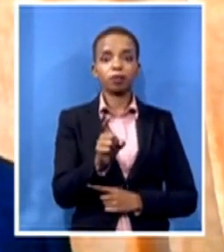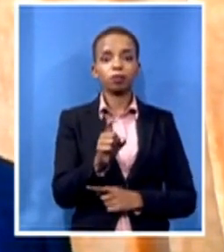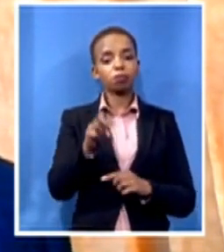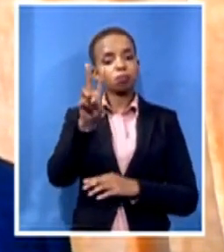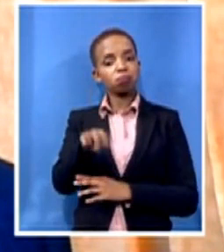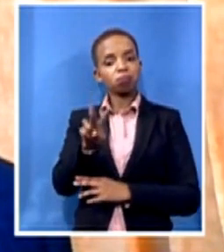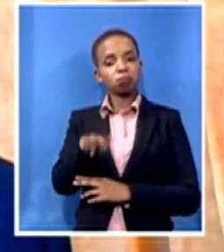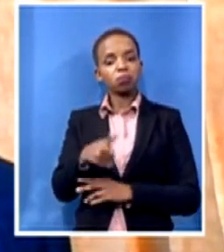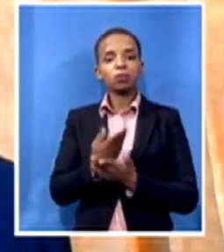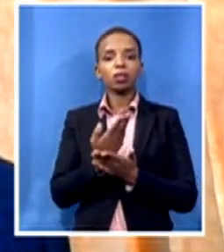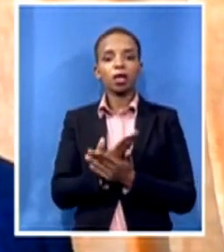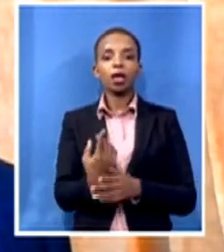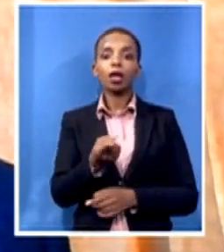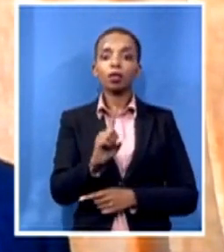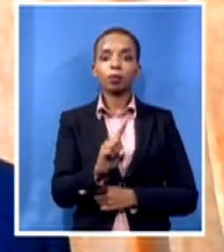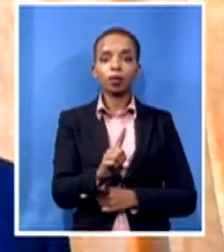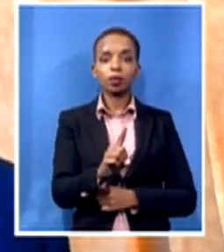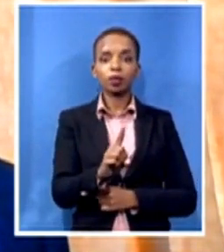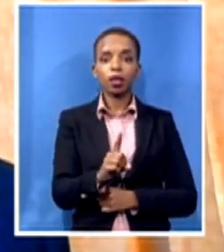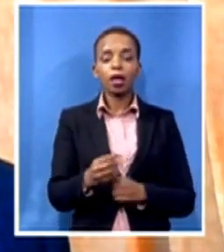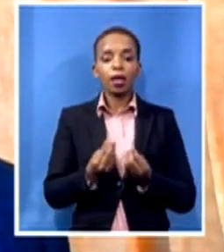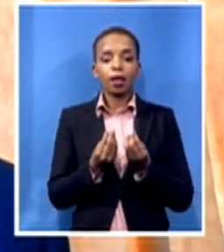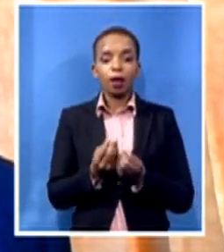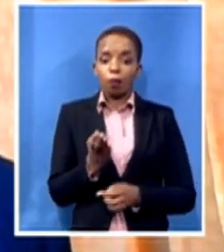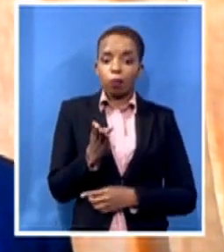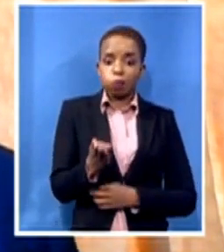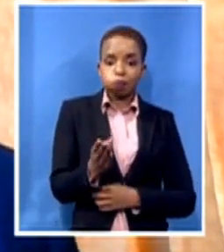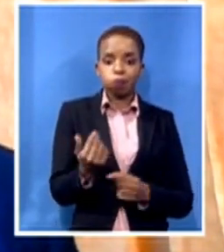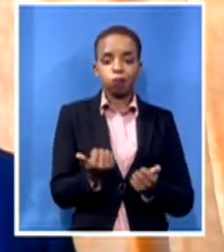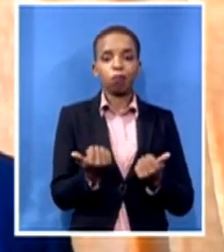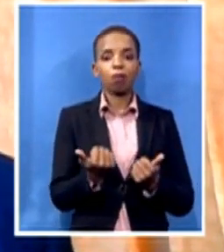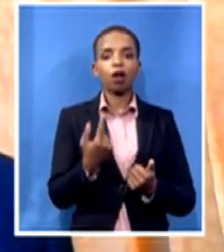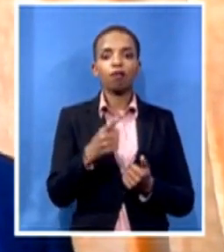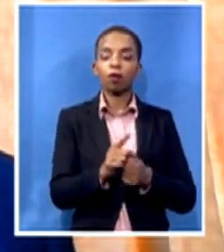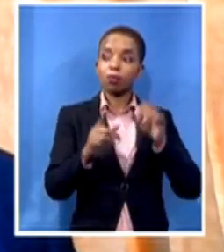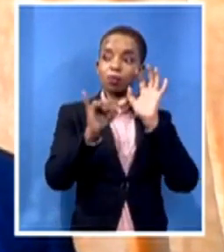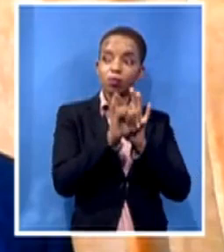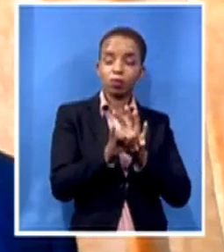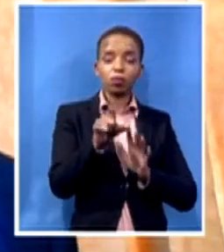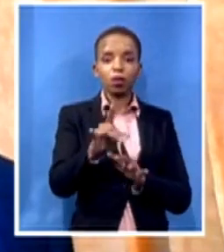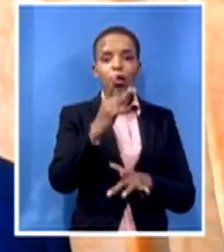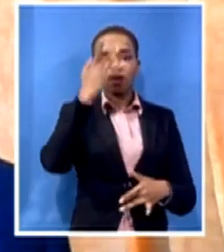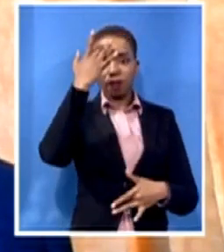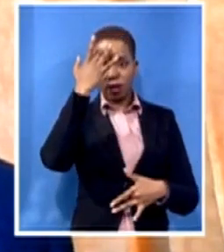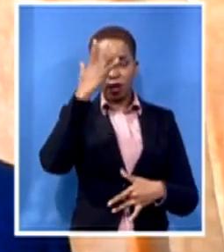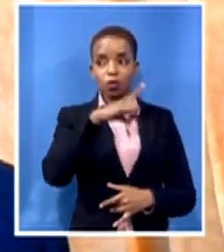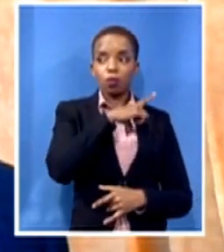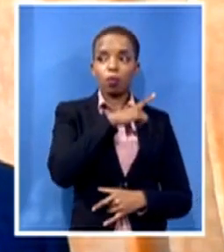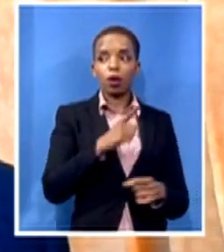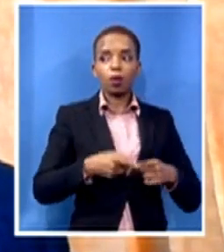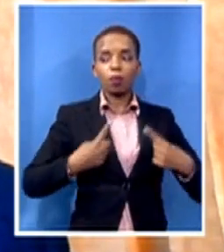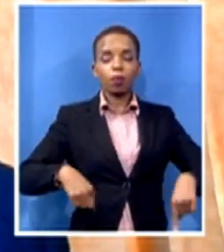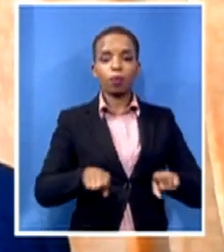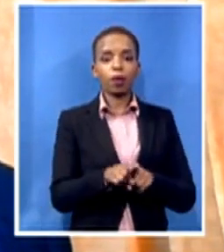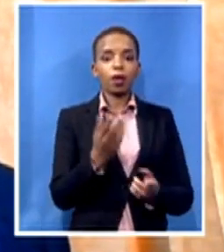in place to detect the virus because we may not be able to really find it in the